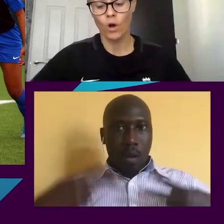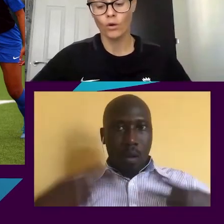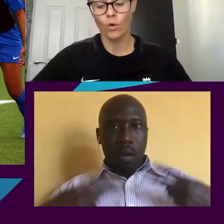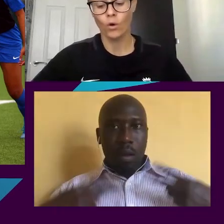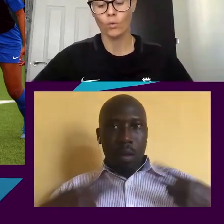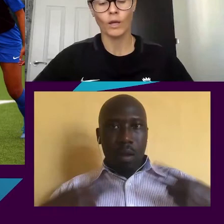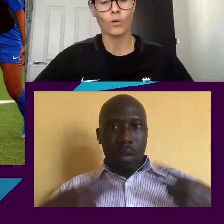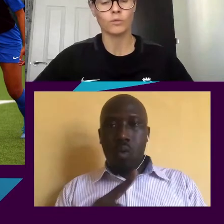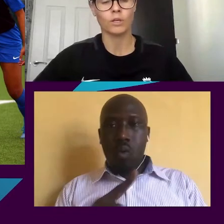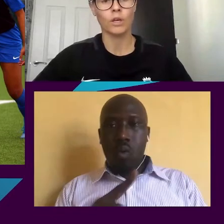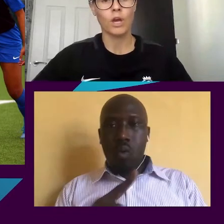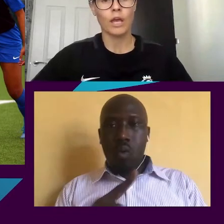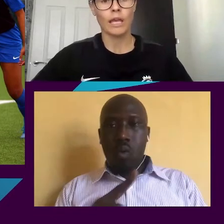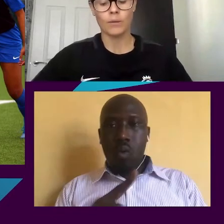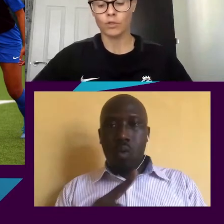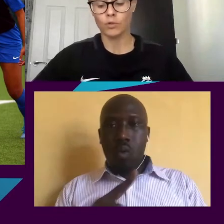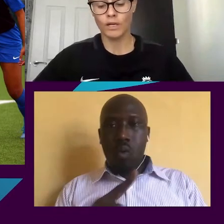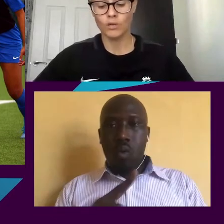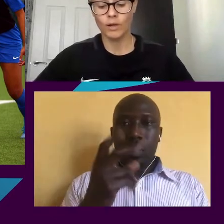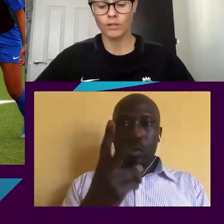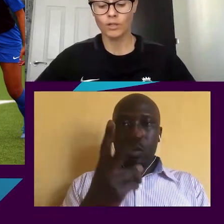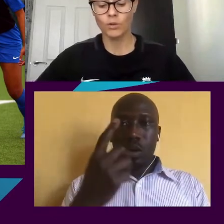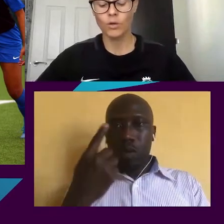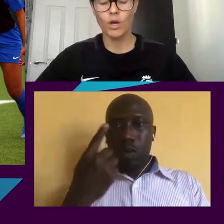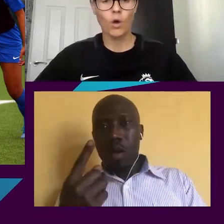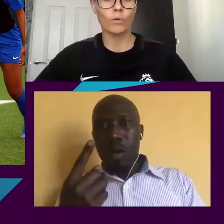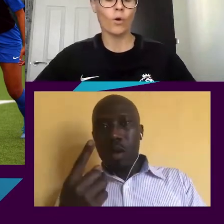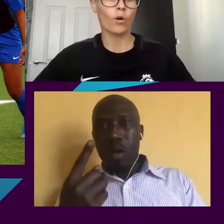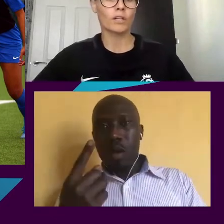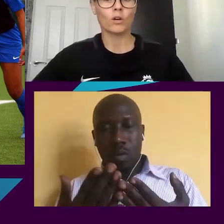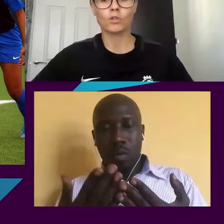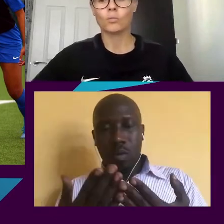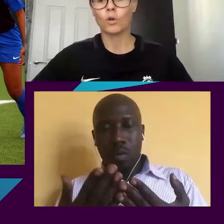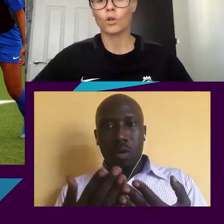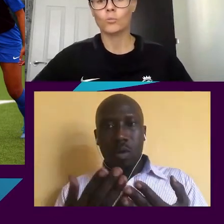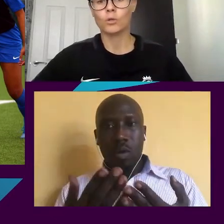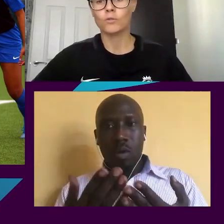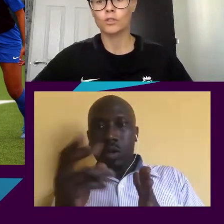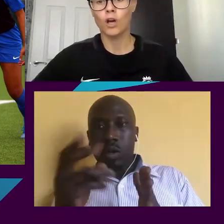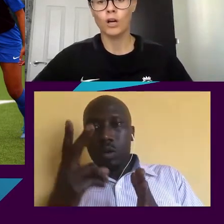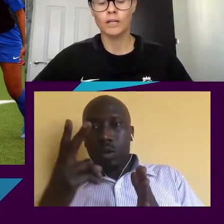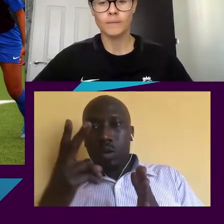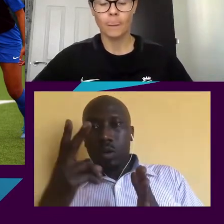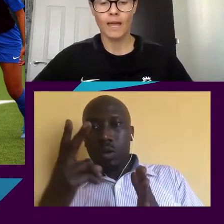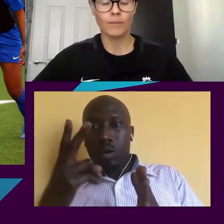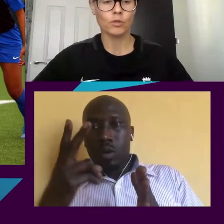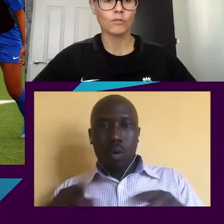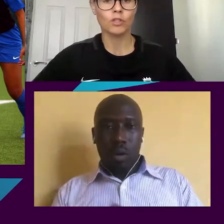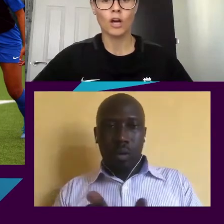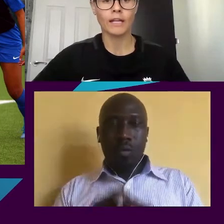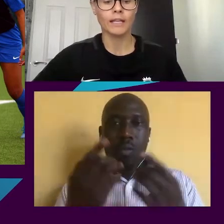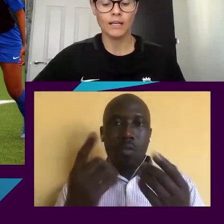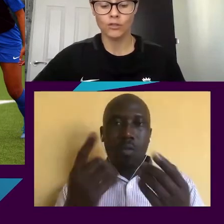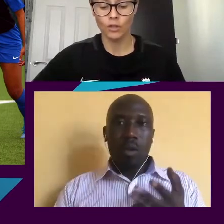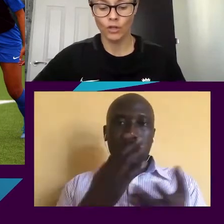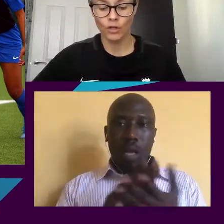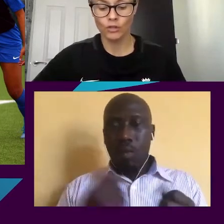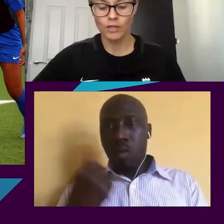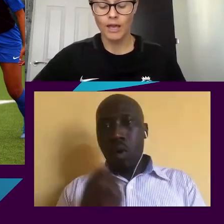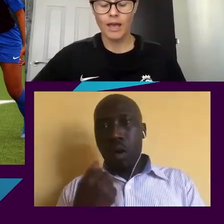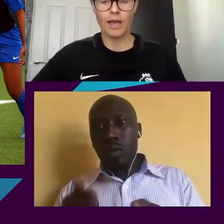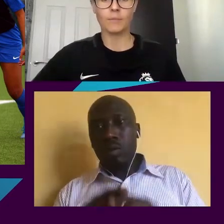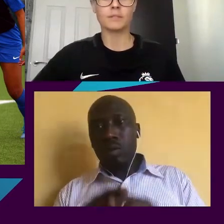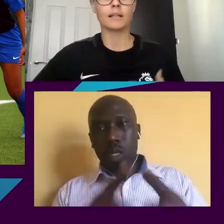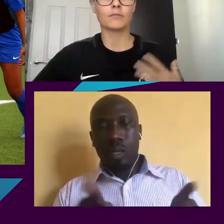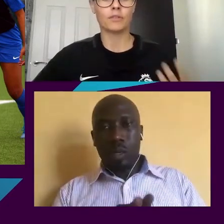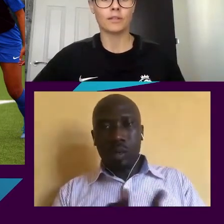June 2021 all the way up to April 2022. We've already got some clubs who have started. So they've started engaging the